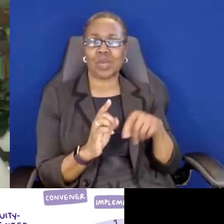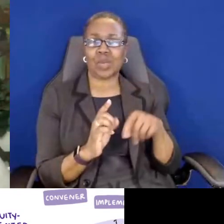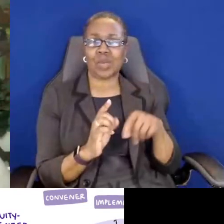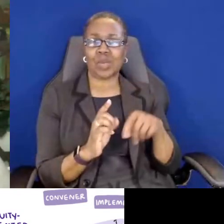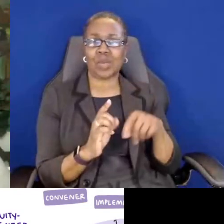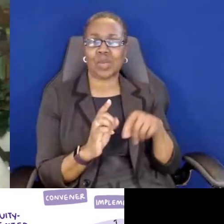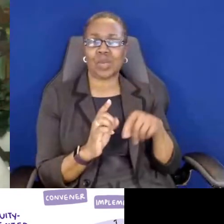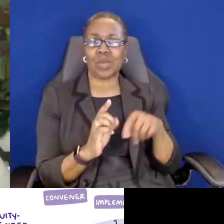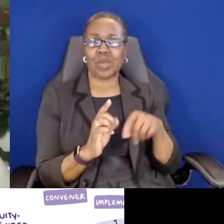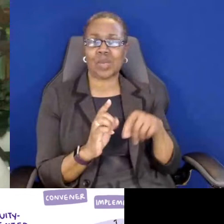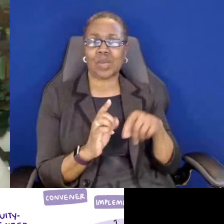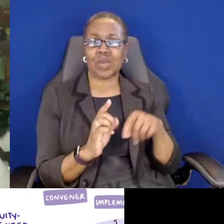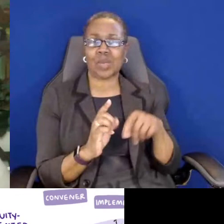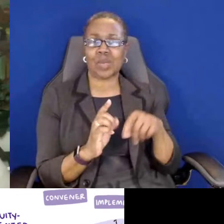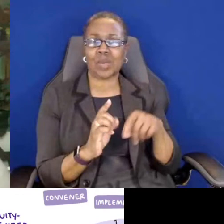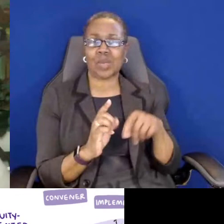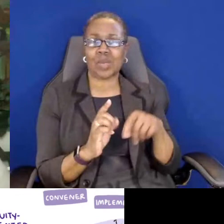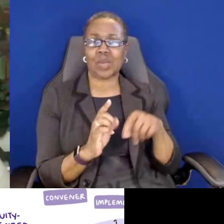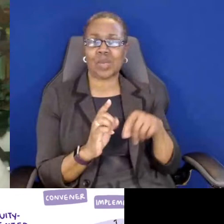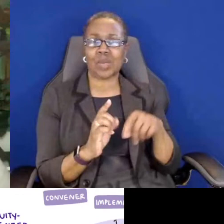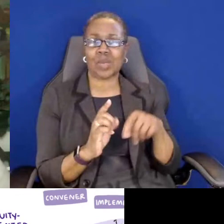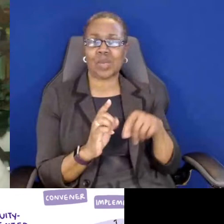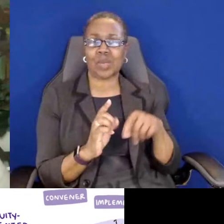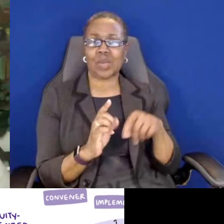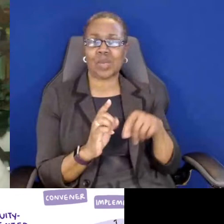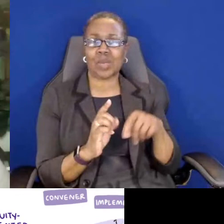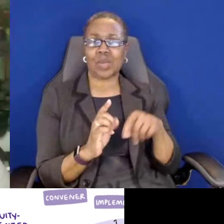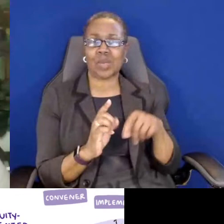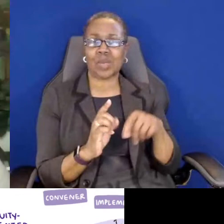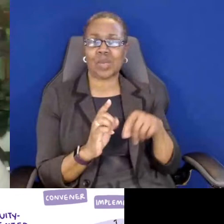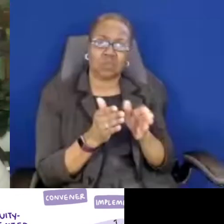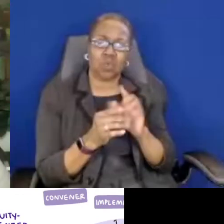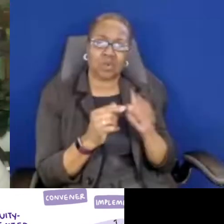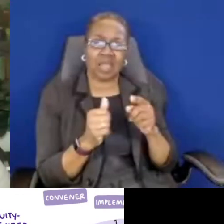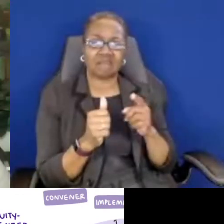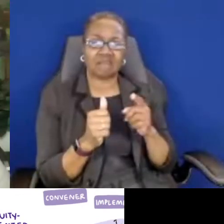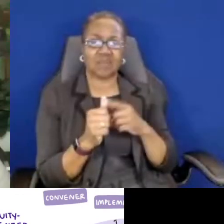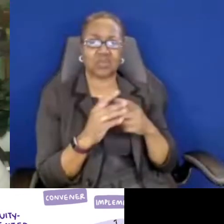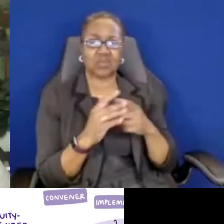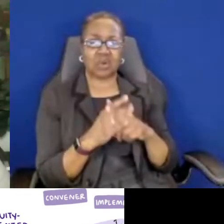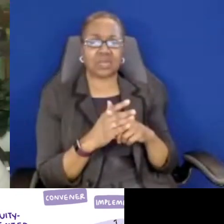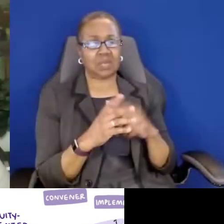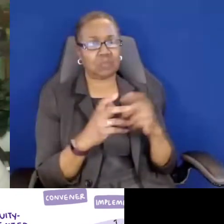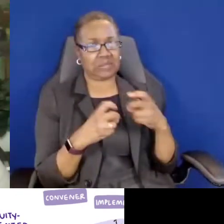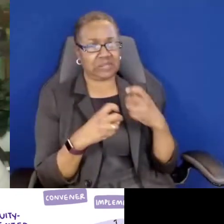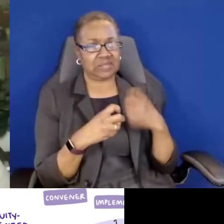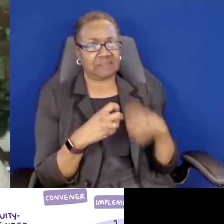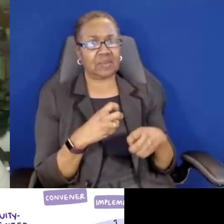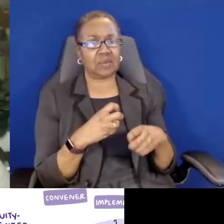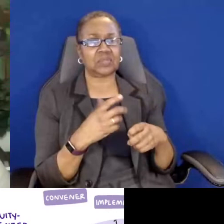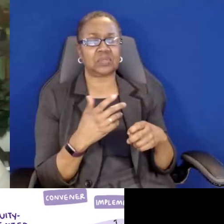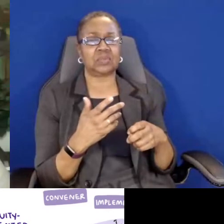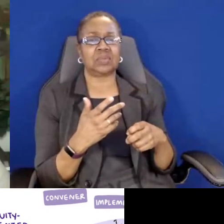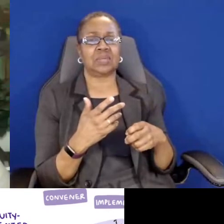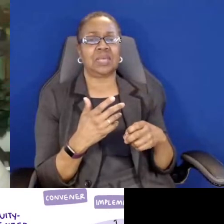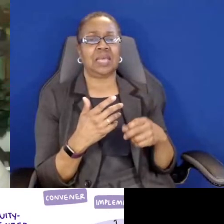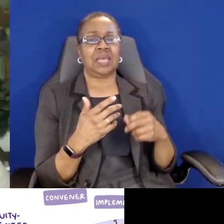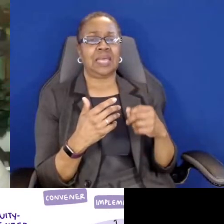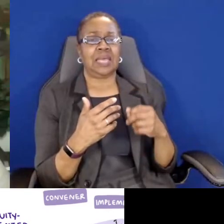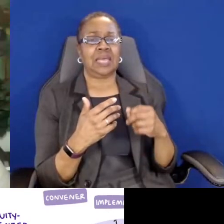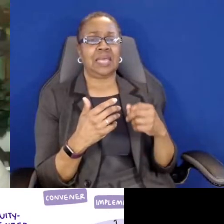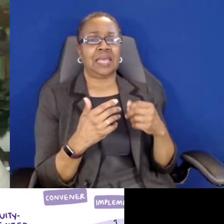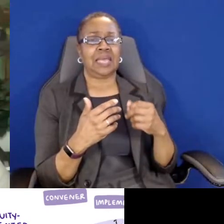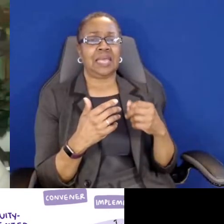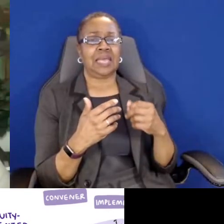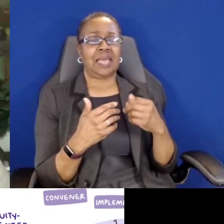shifted a great deal in Chicago. I know that when I first started, it was very difficult to just get understanding, which is why we